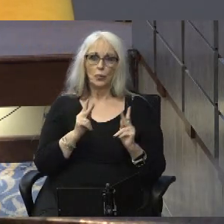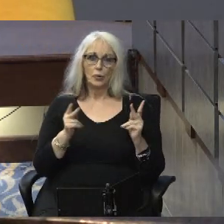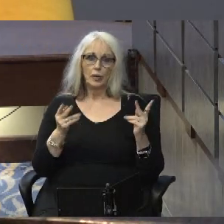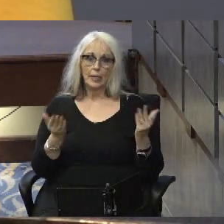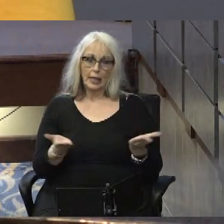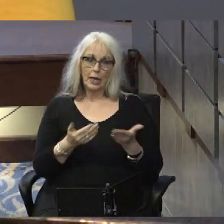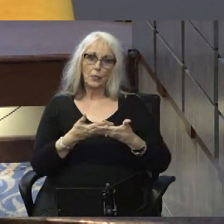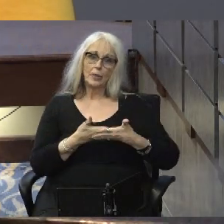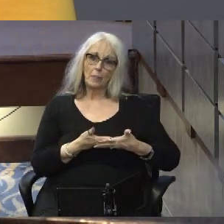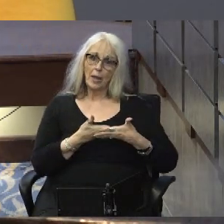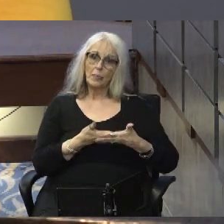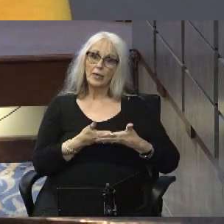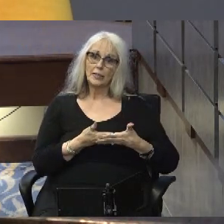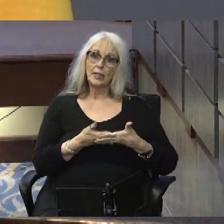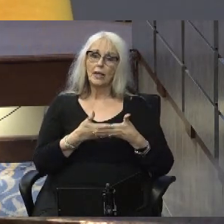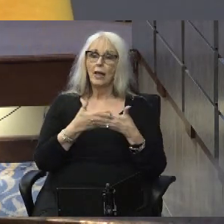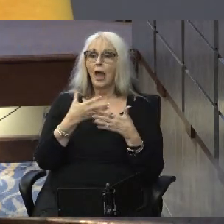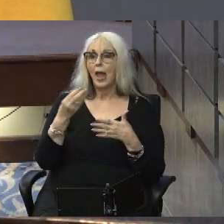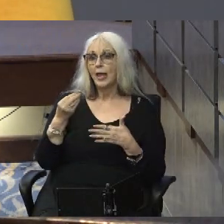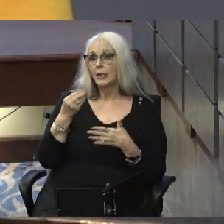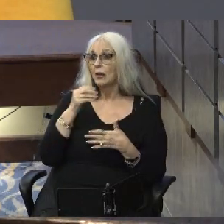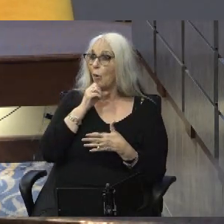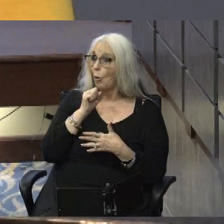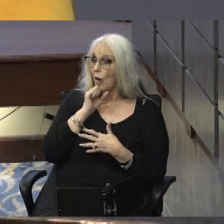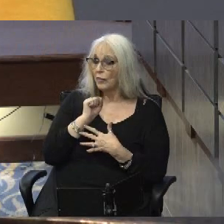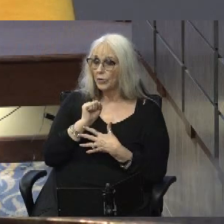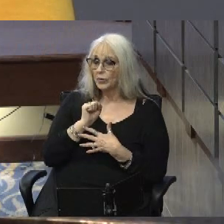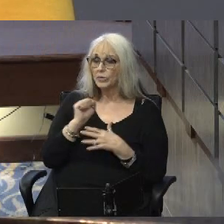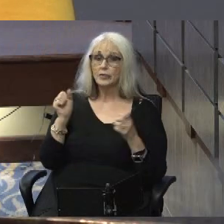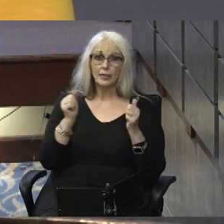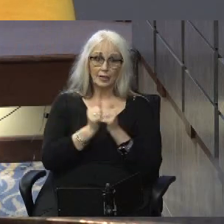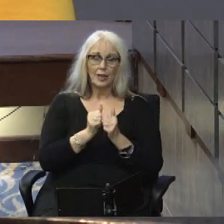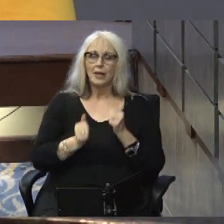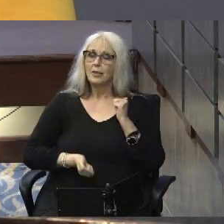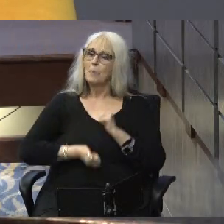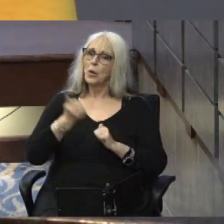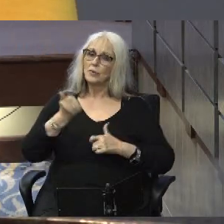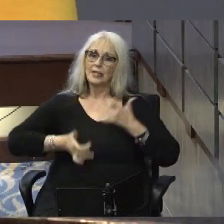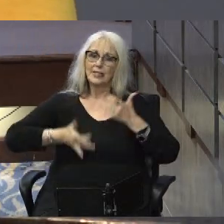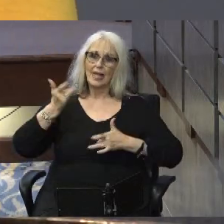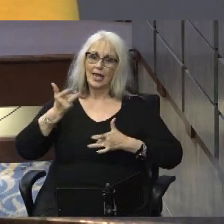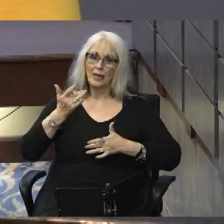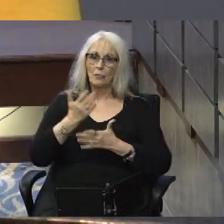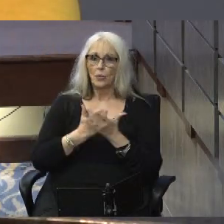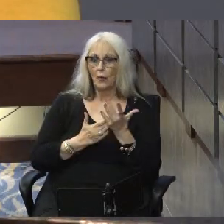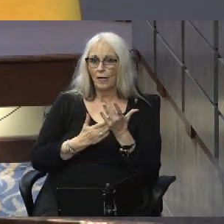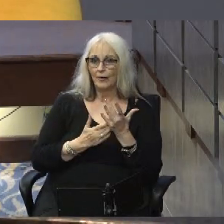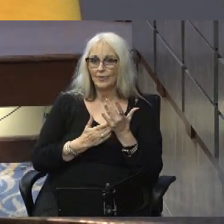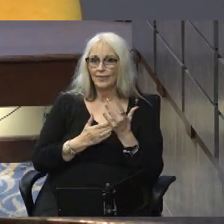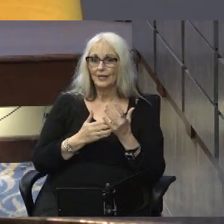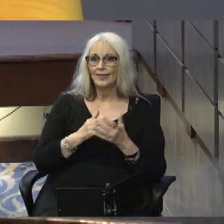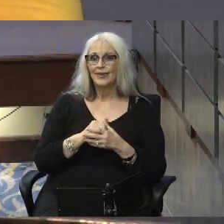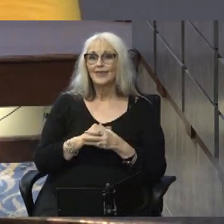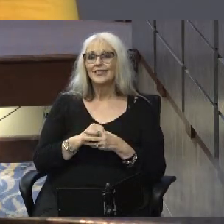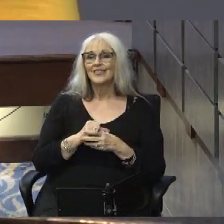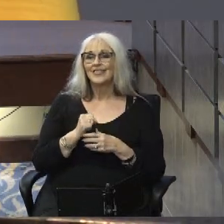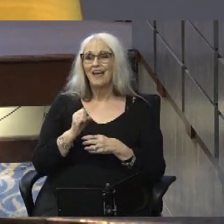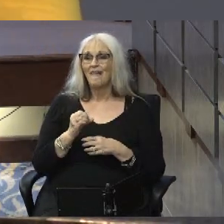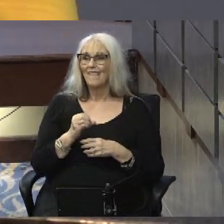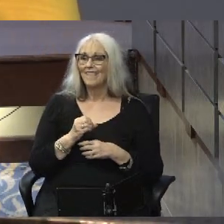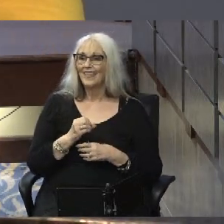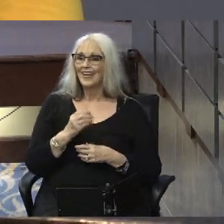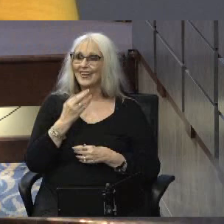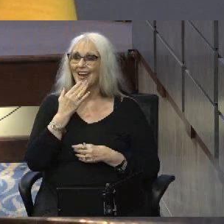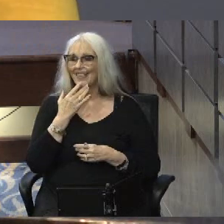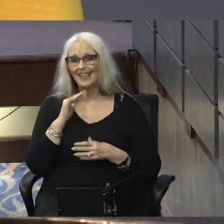babies and our elders. So this is the most exciting part. I mean, then when we get to color and Pantones and all that, then that's just really